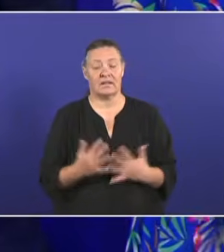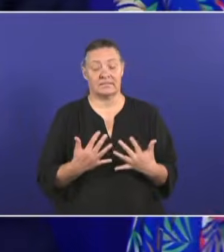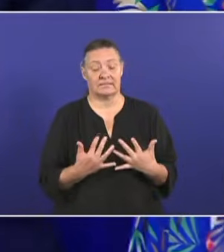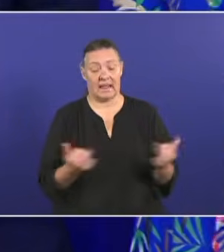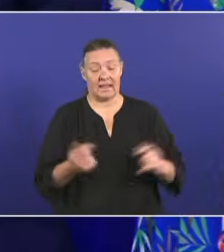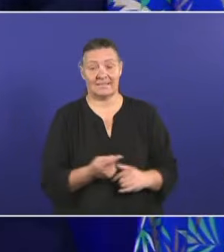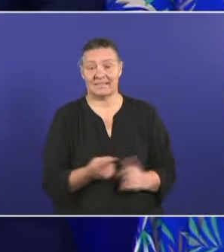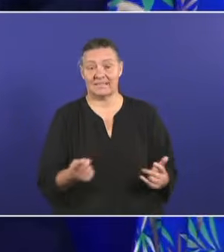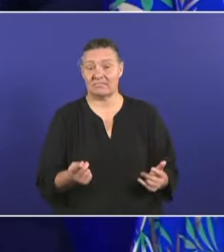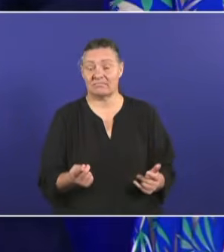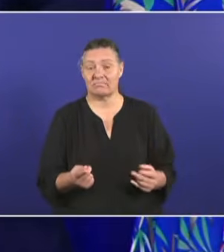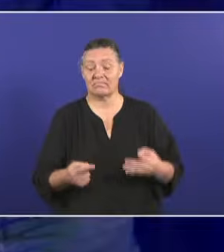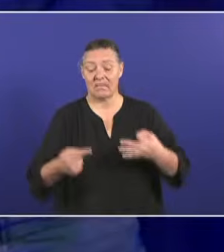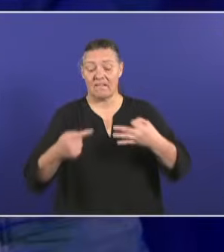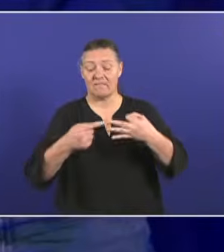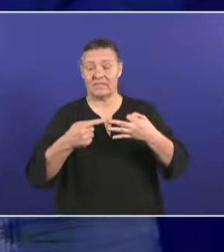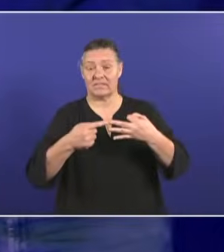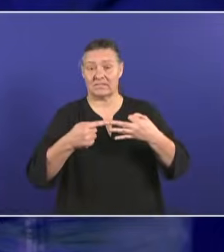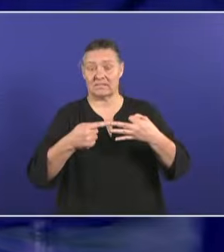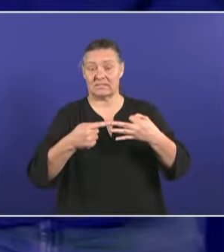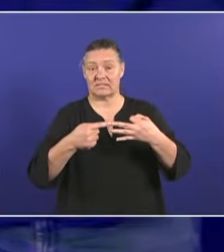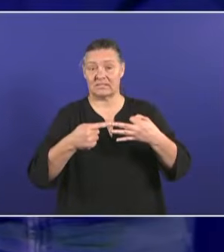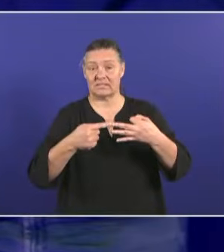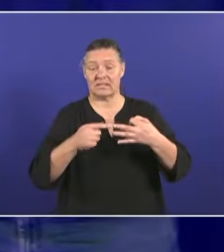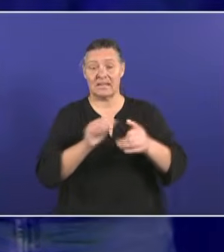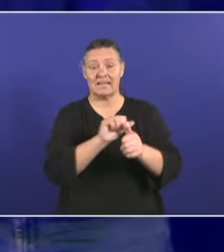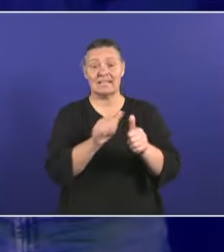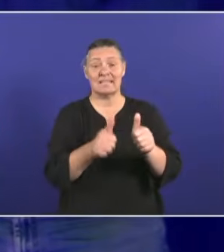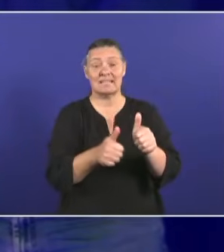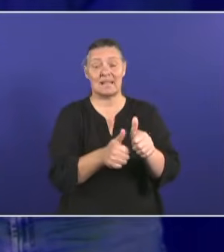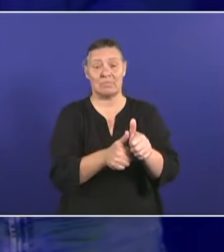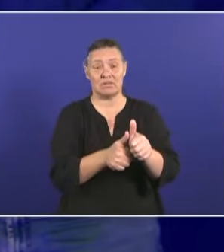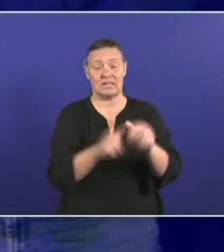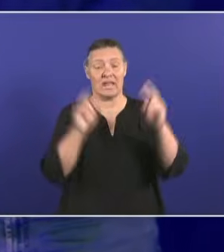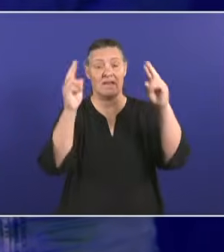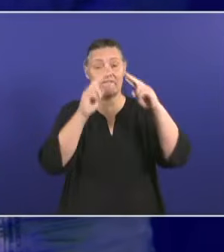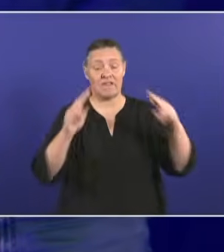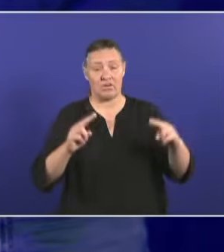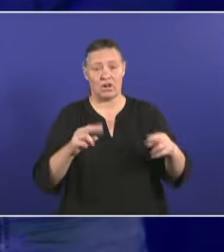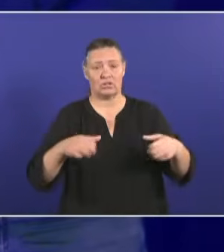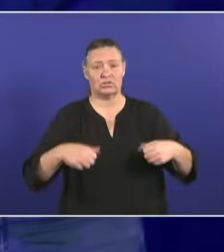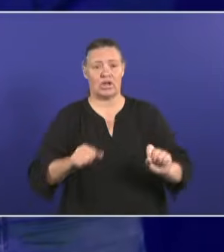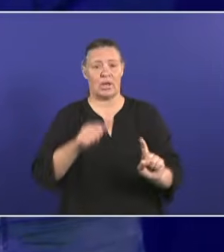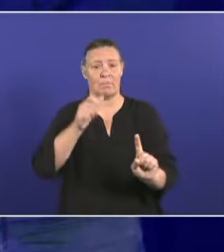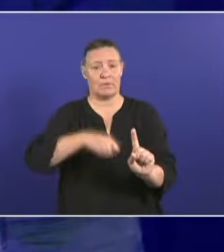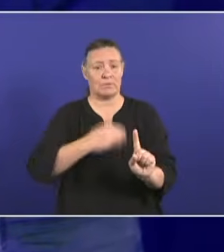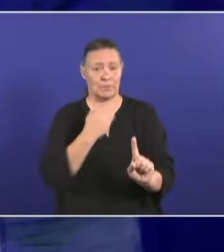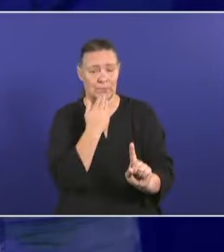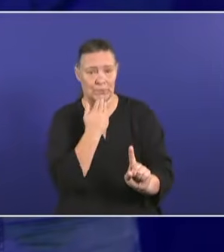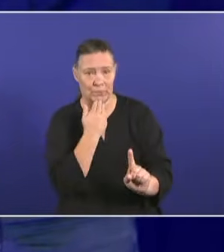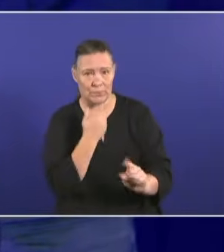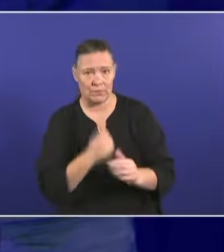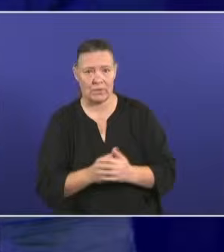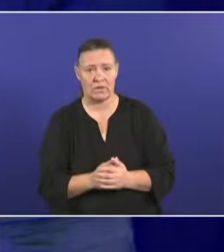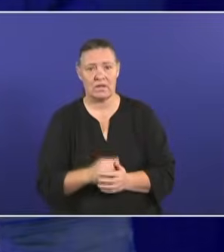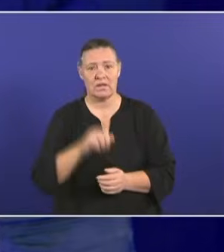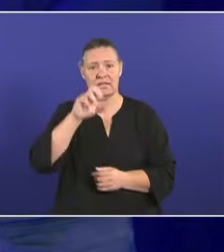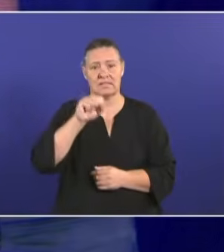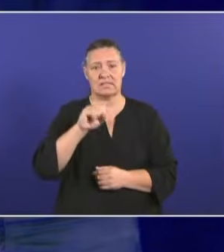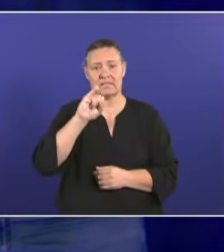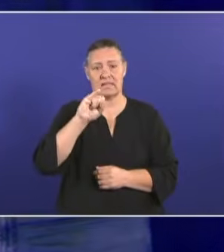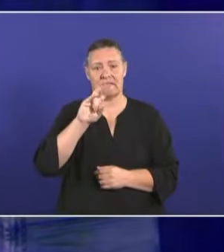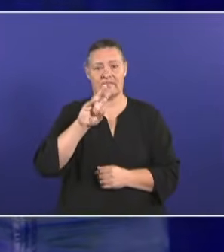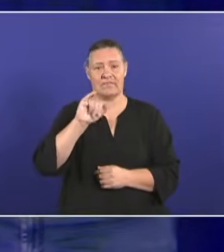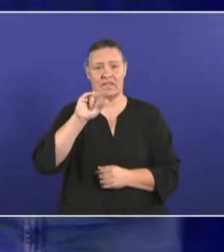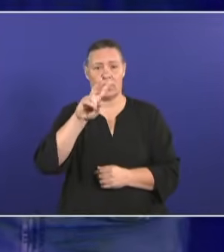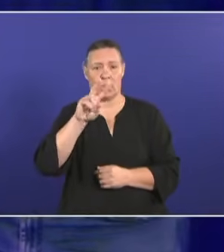Delegates, the first deputy federal chairperson is Siviwe